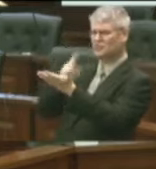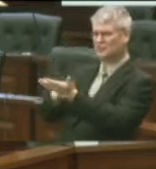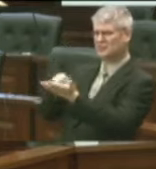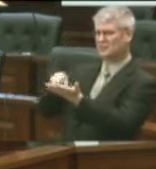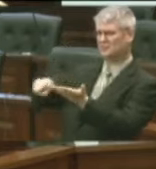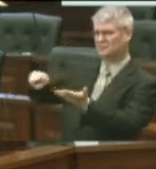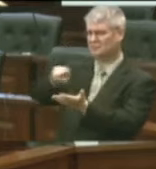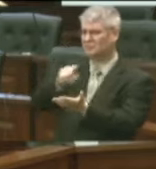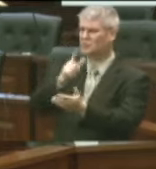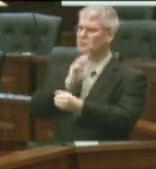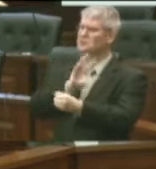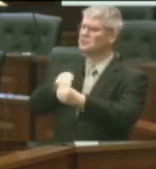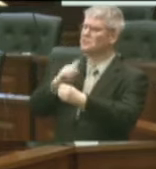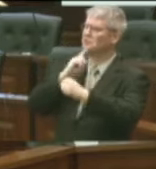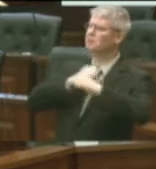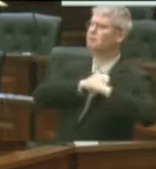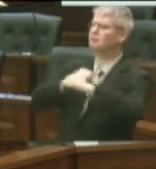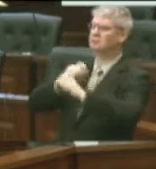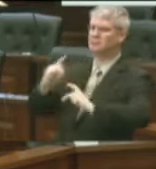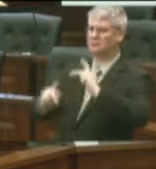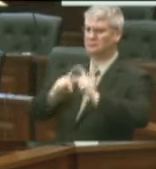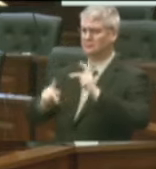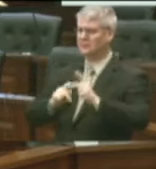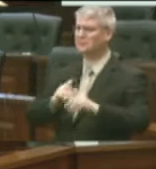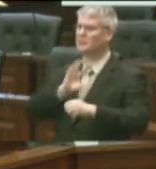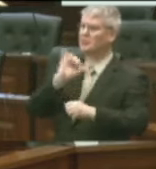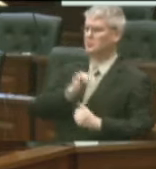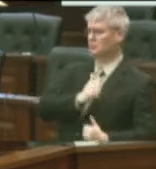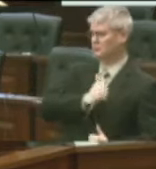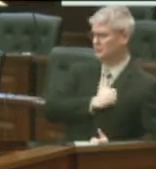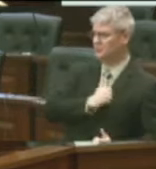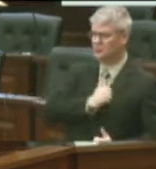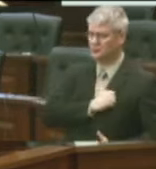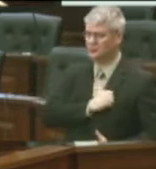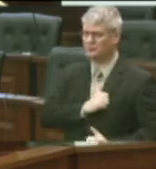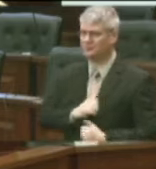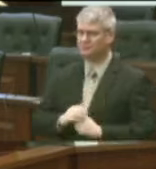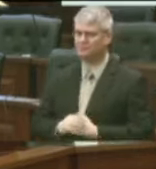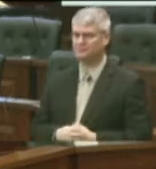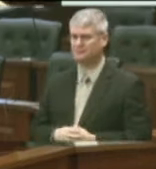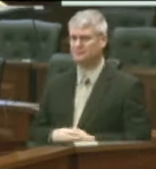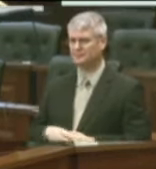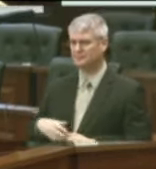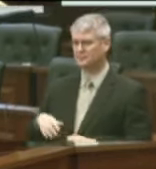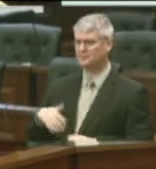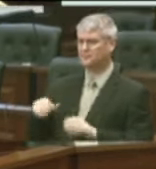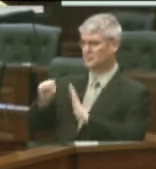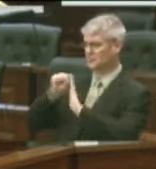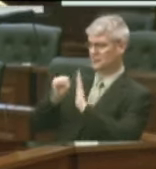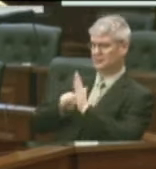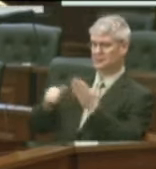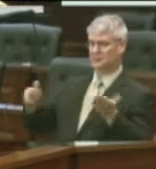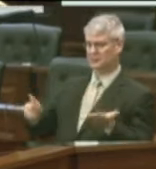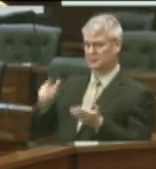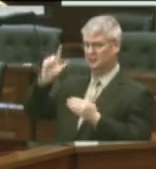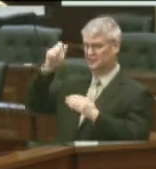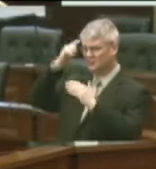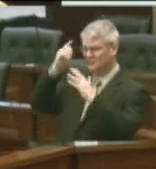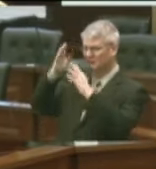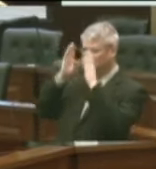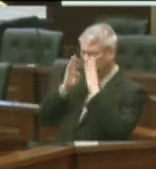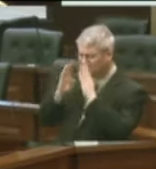work through issues of state government, it's always good to remember the people that have sacrificed and have